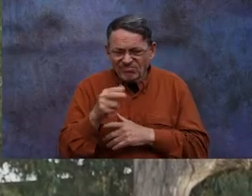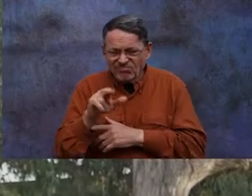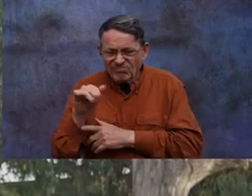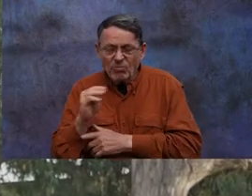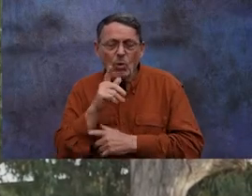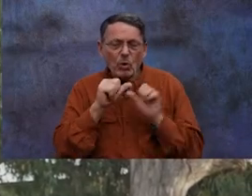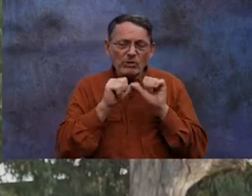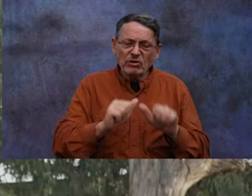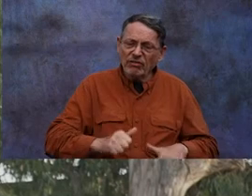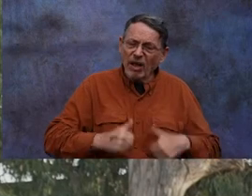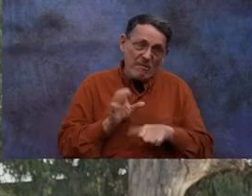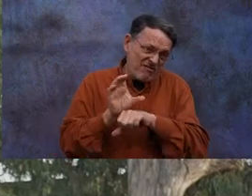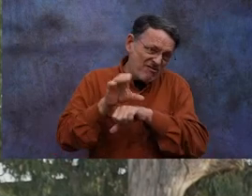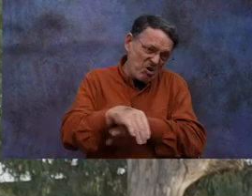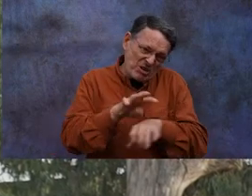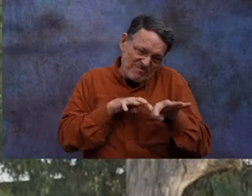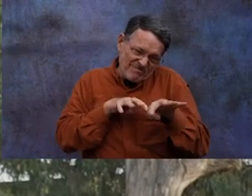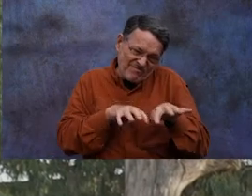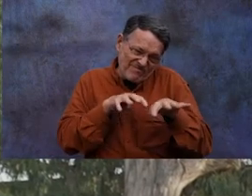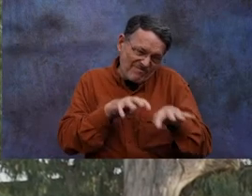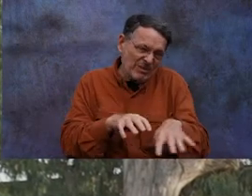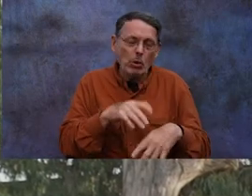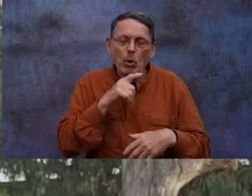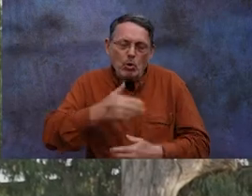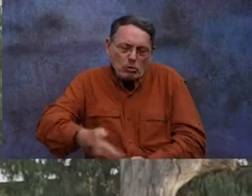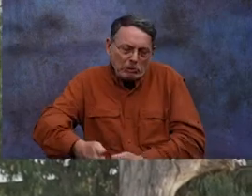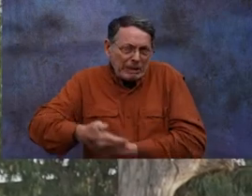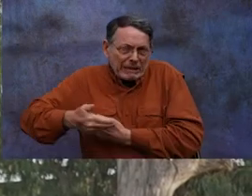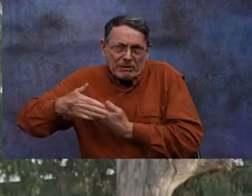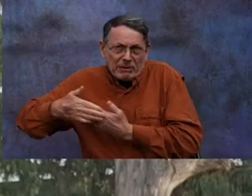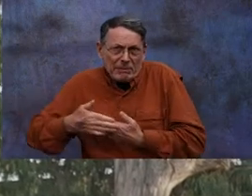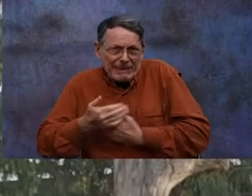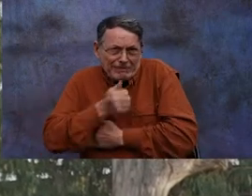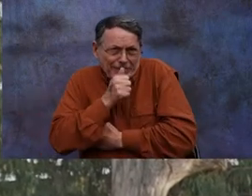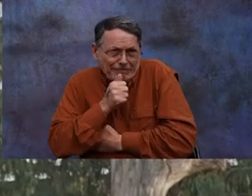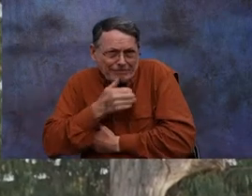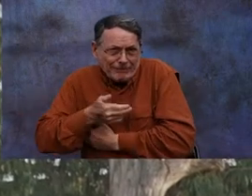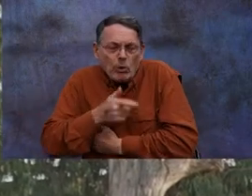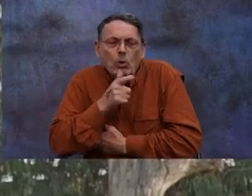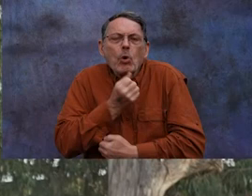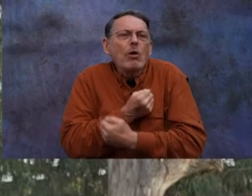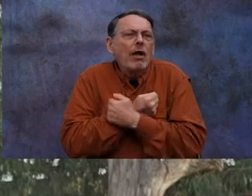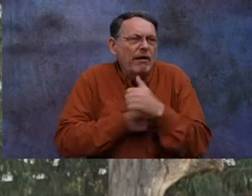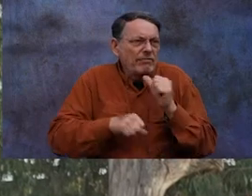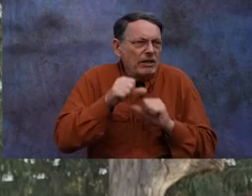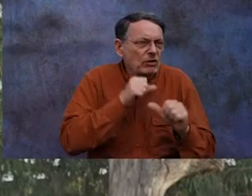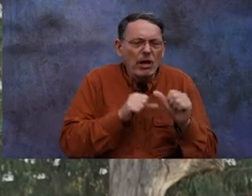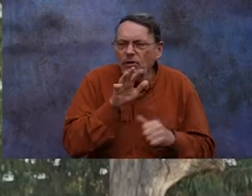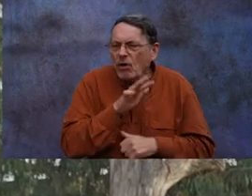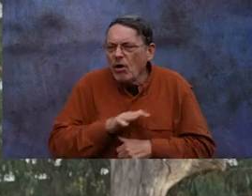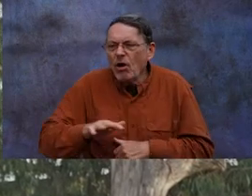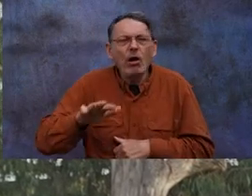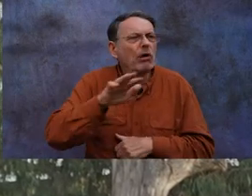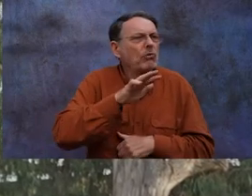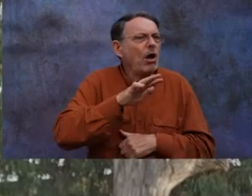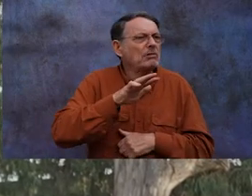pogroms, ancestors who survived the forced marches, who cradled the babies, who